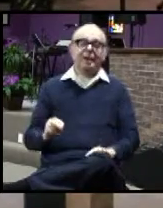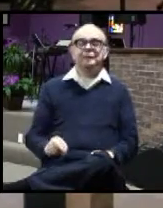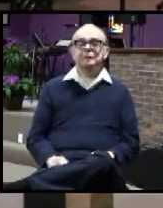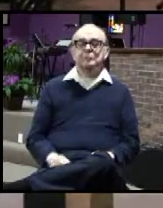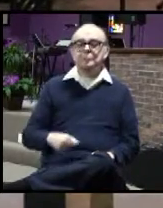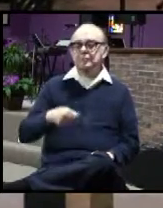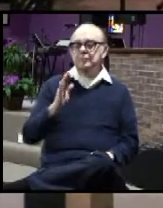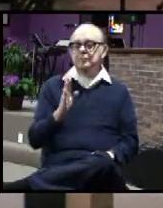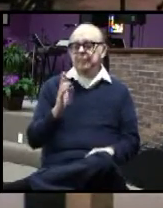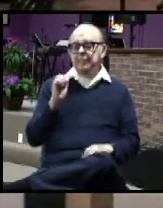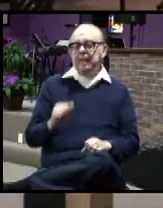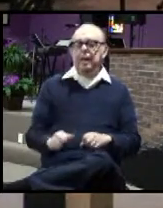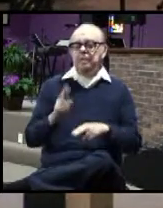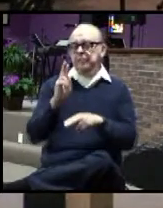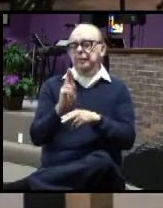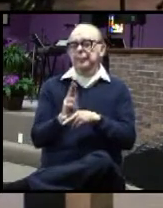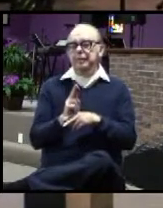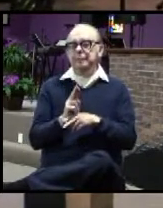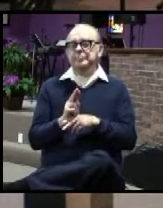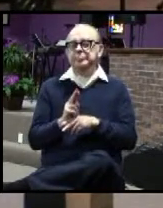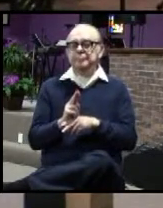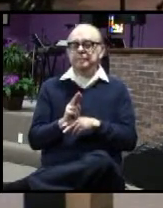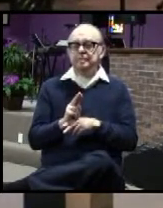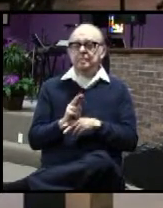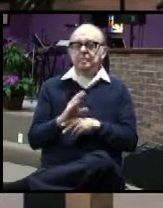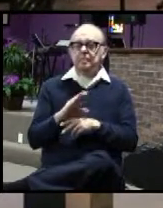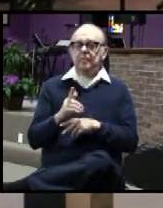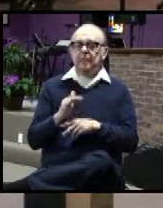God can use clay pots